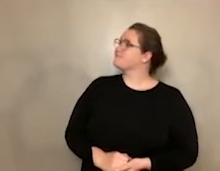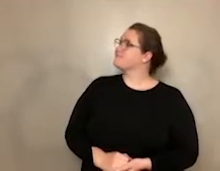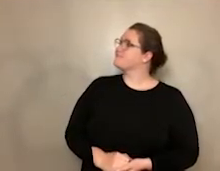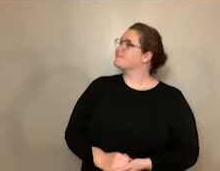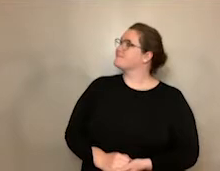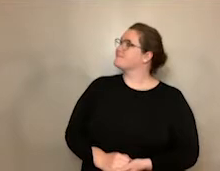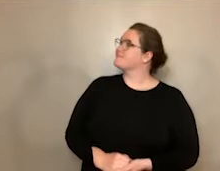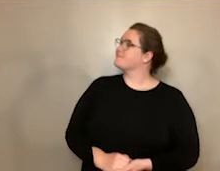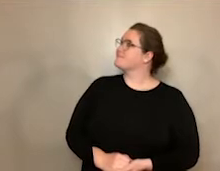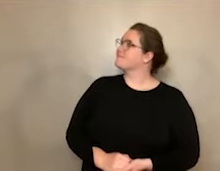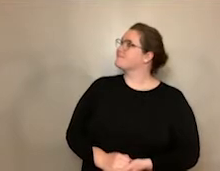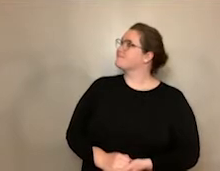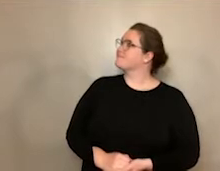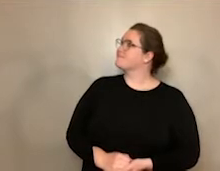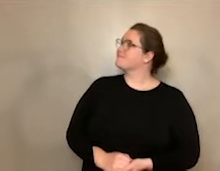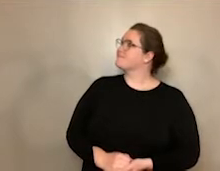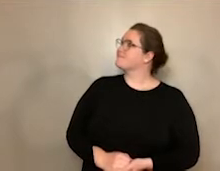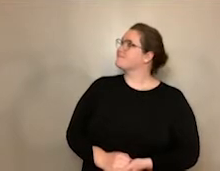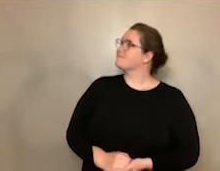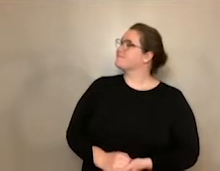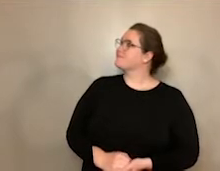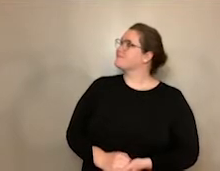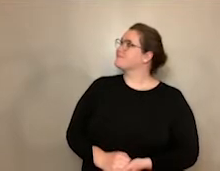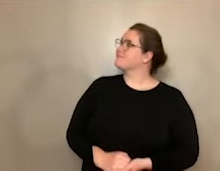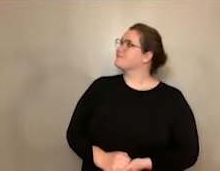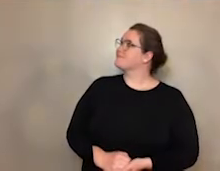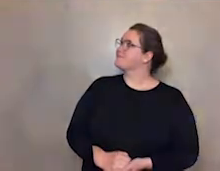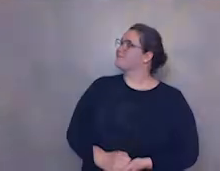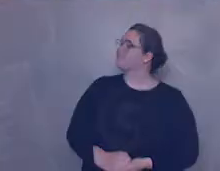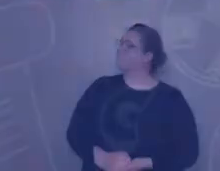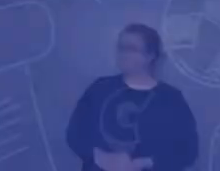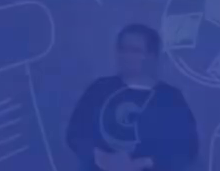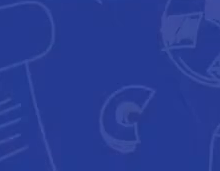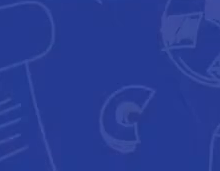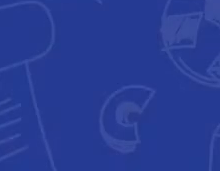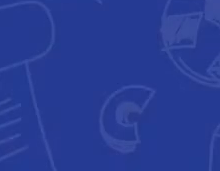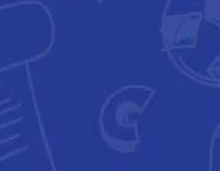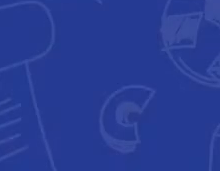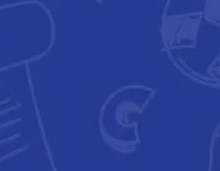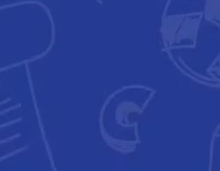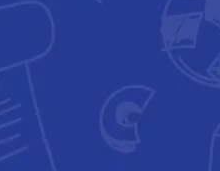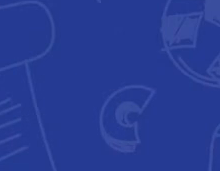el cuento se llama La oruga muy hambriente.